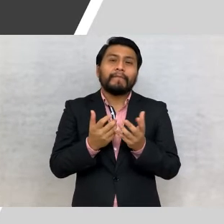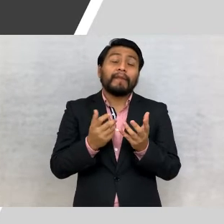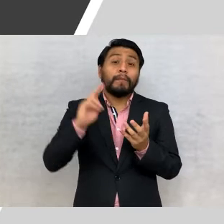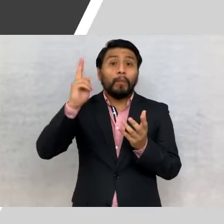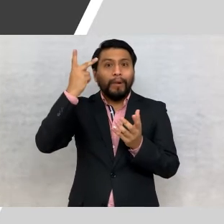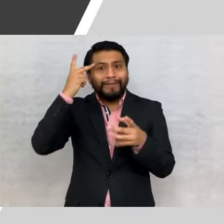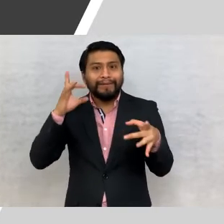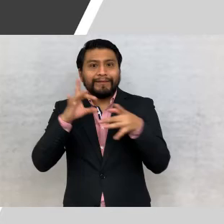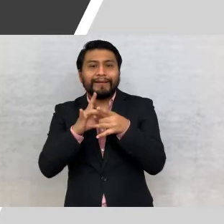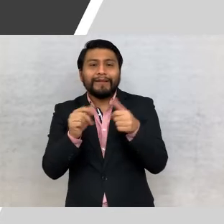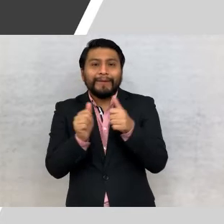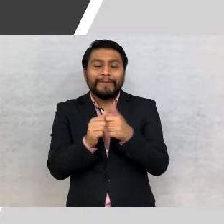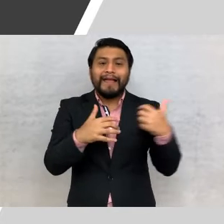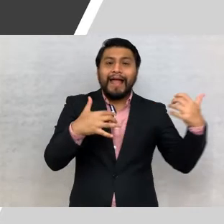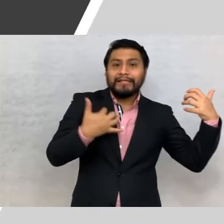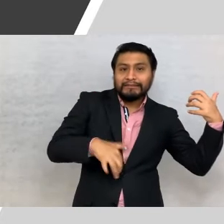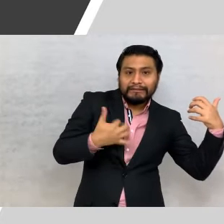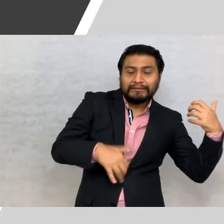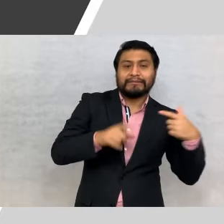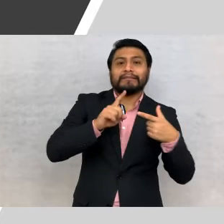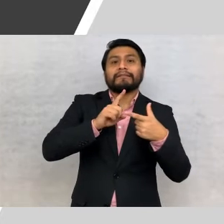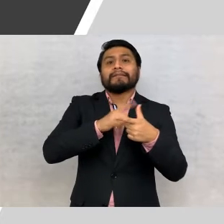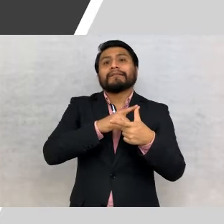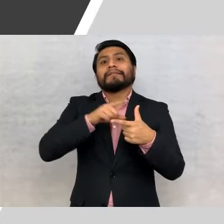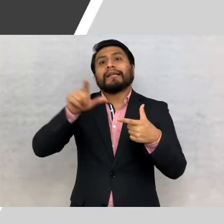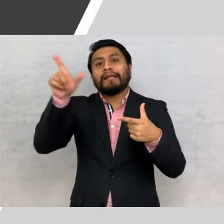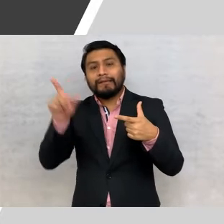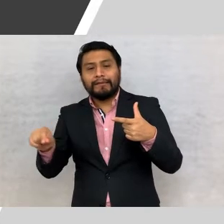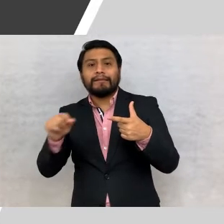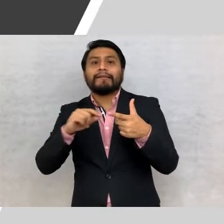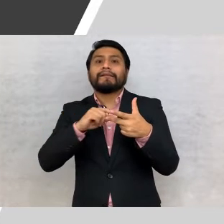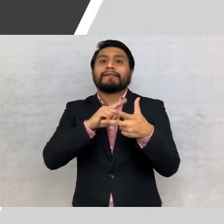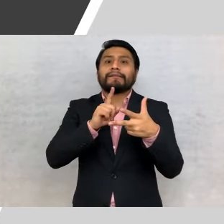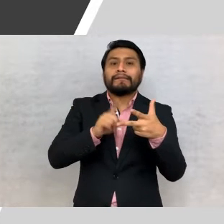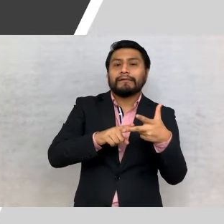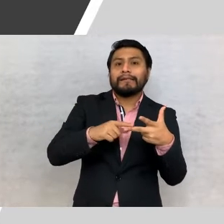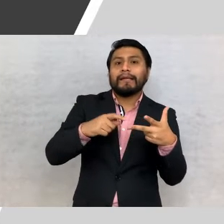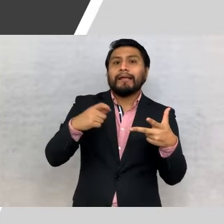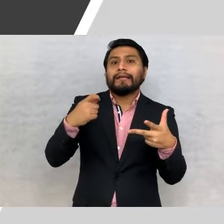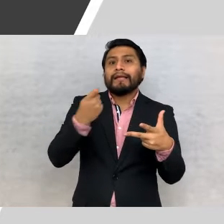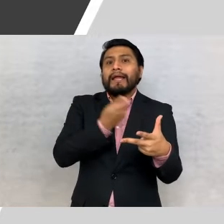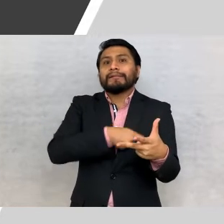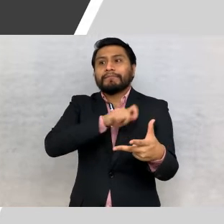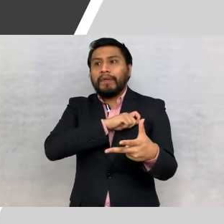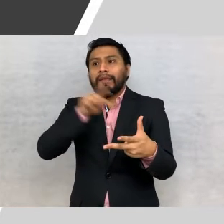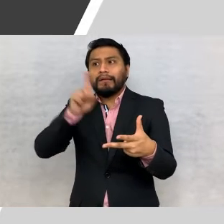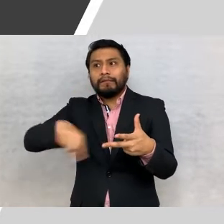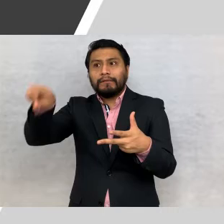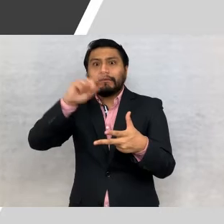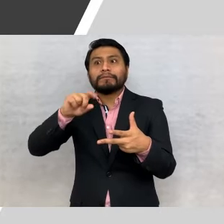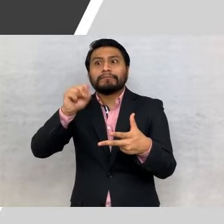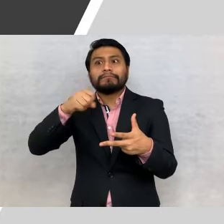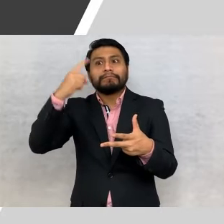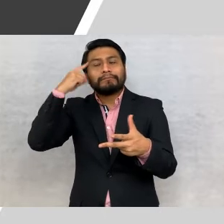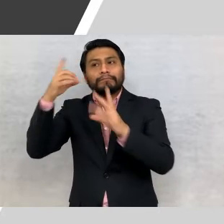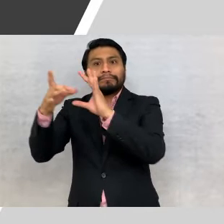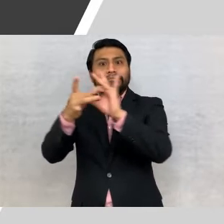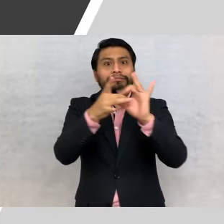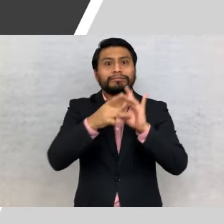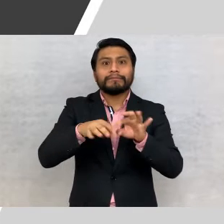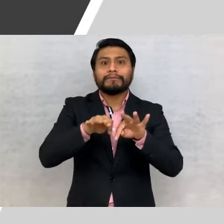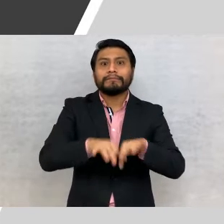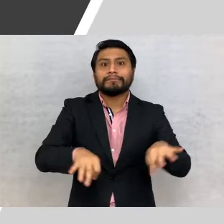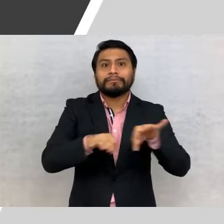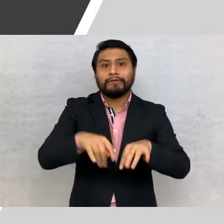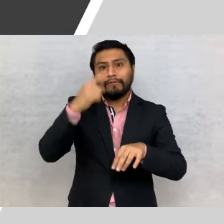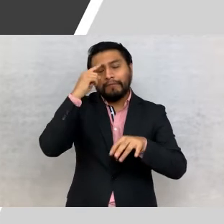links between Argentina and Italy and Spain, although they were fundamental in